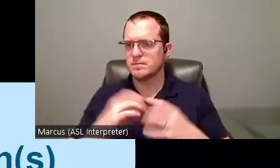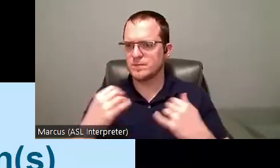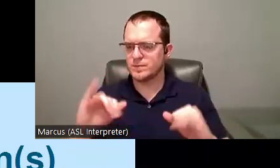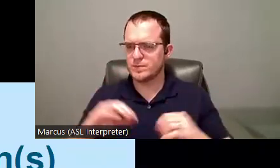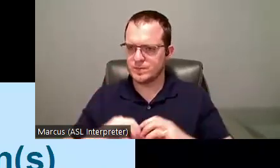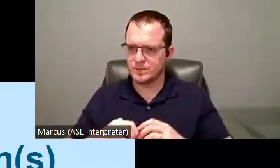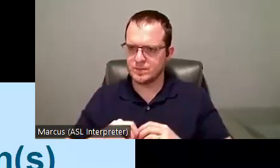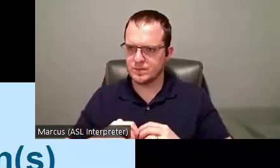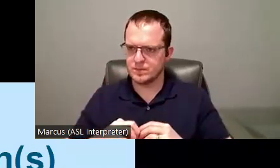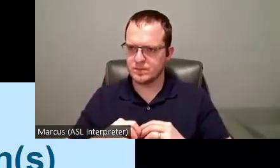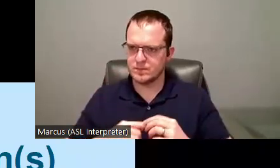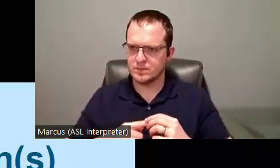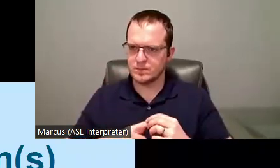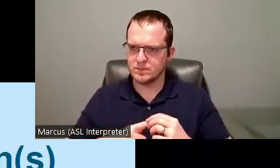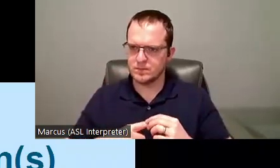Can you hear?